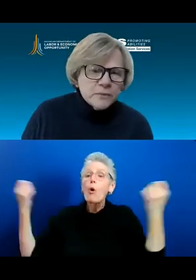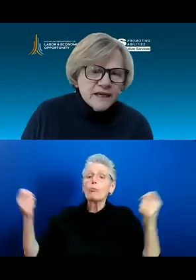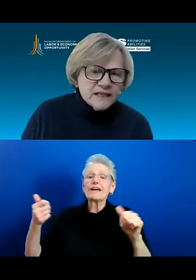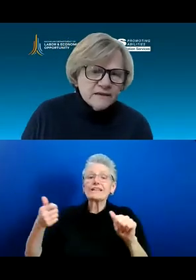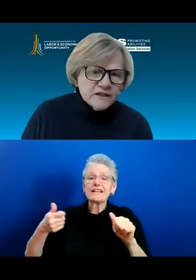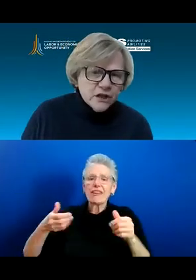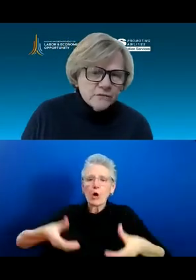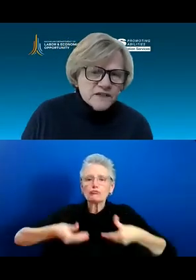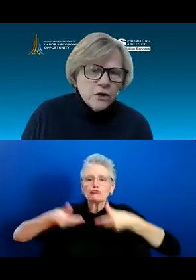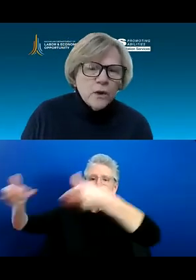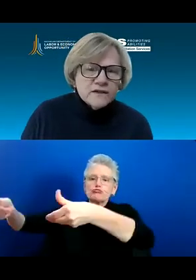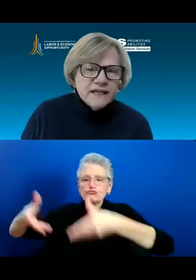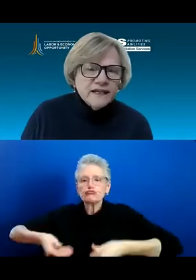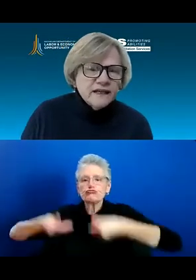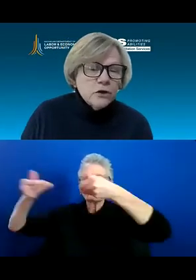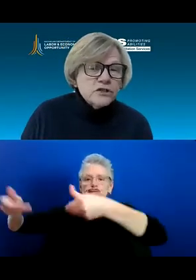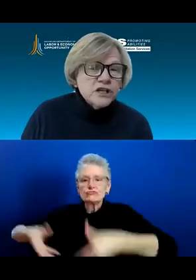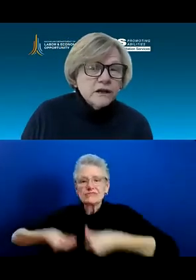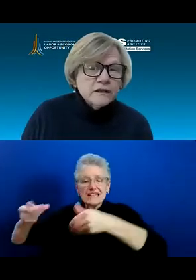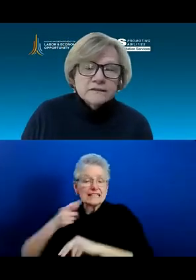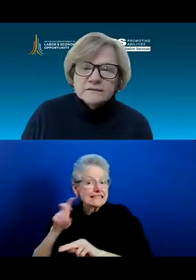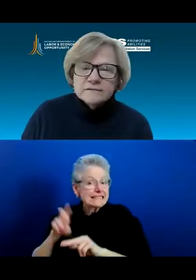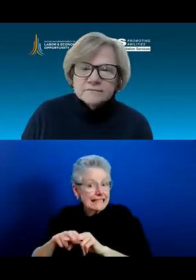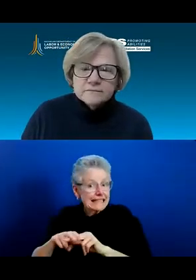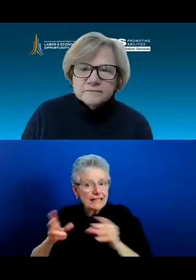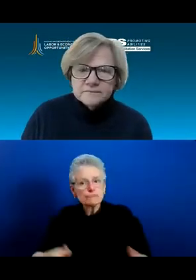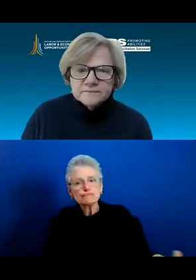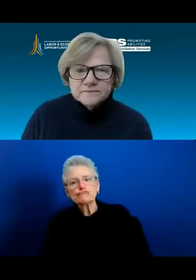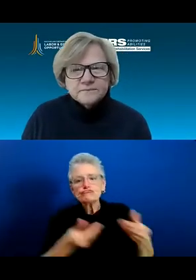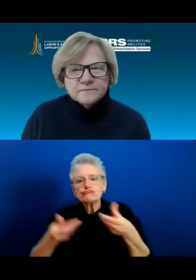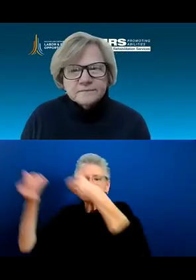reams placed on the shelves while seated in a low chair.